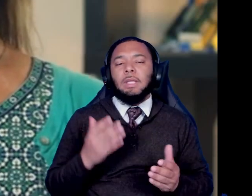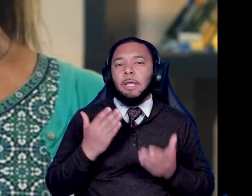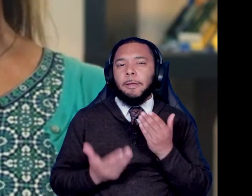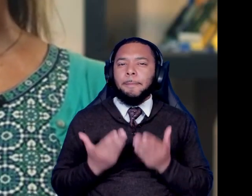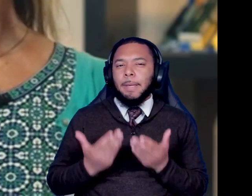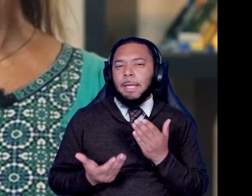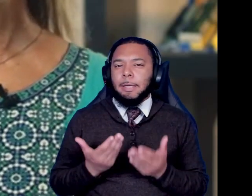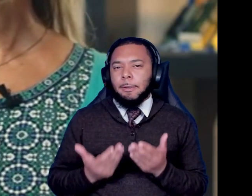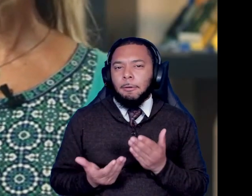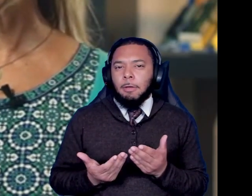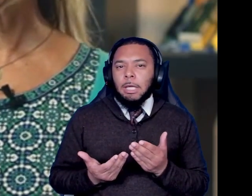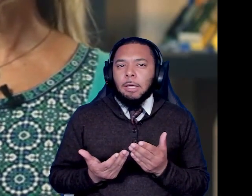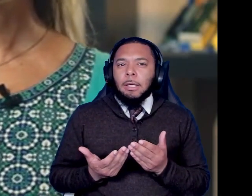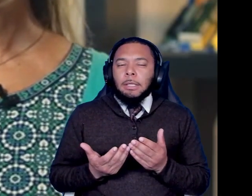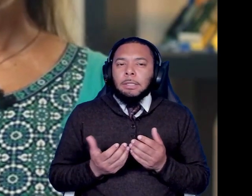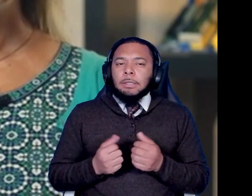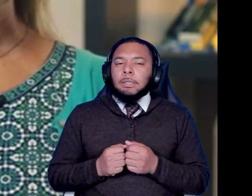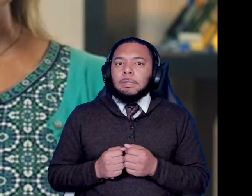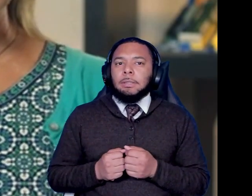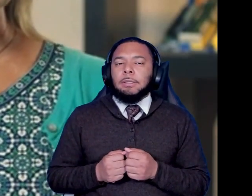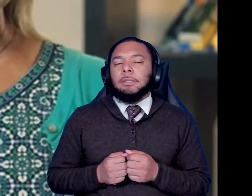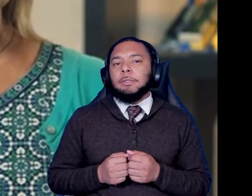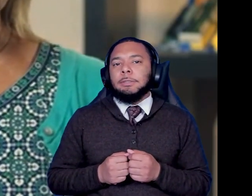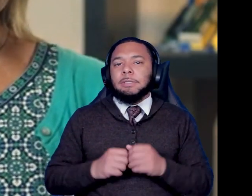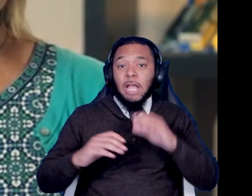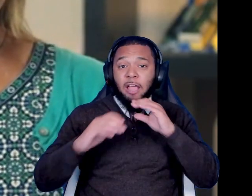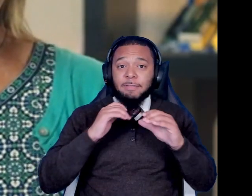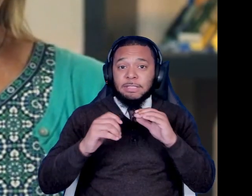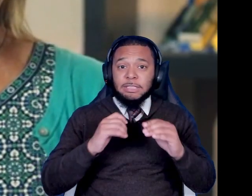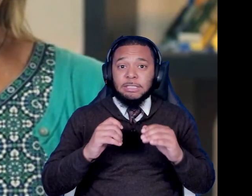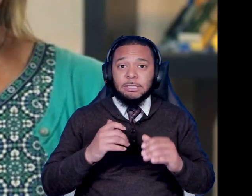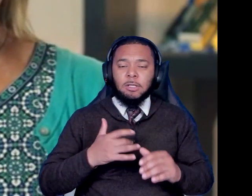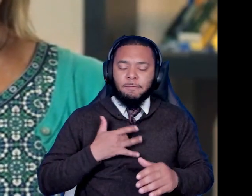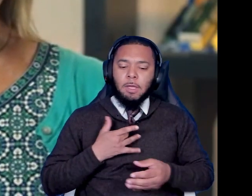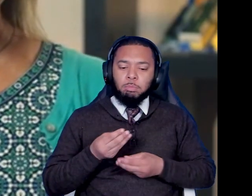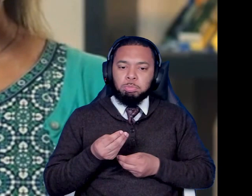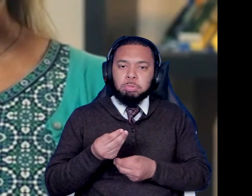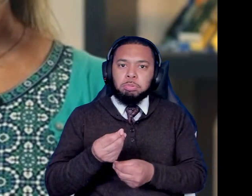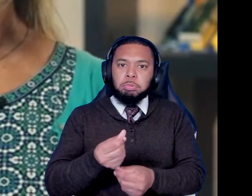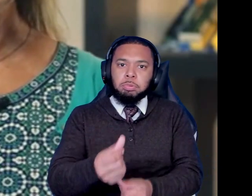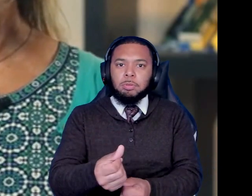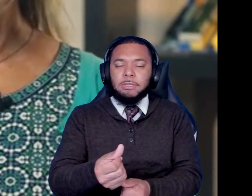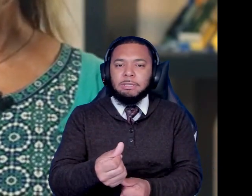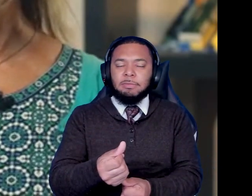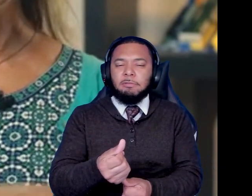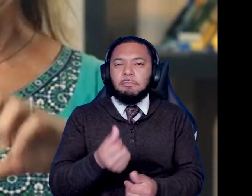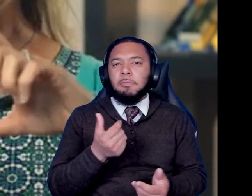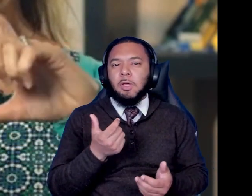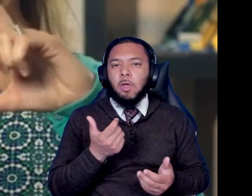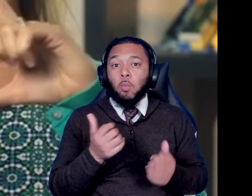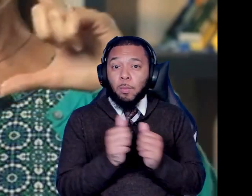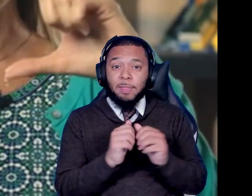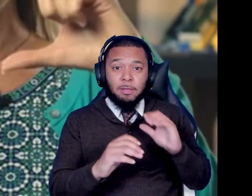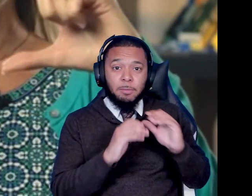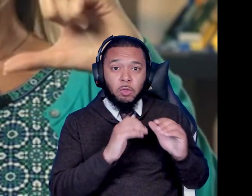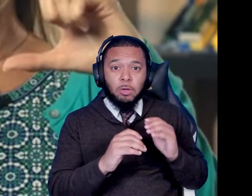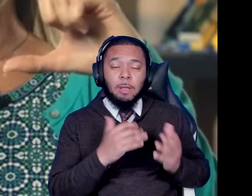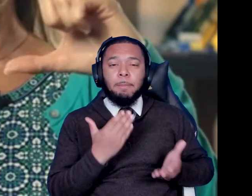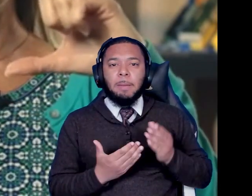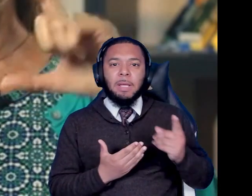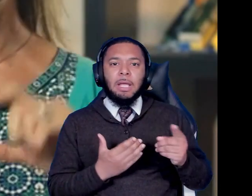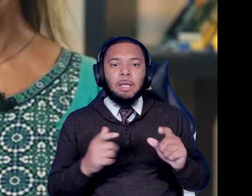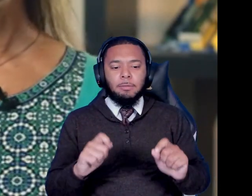a little more natural way to have a conversation with your computer. Maybe my computer talks in